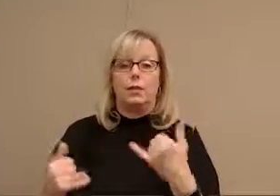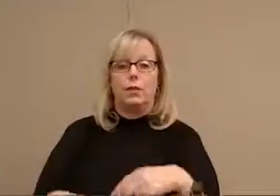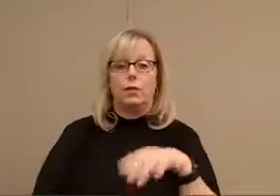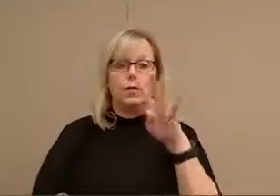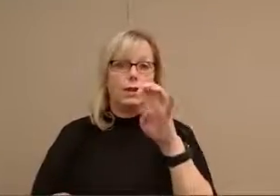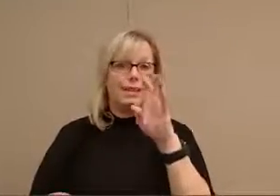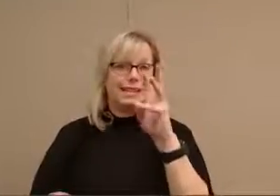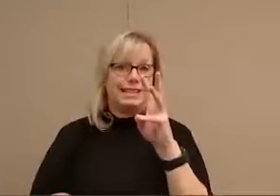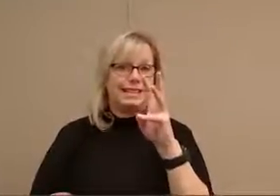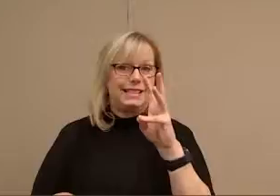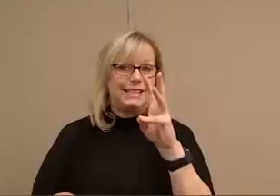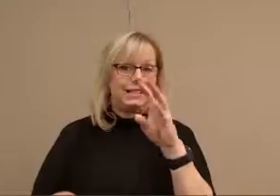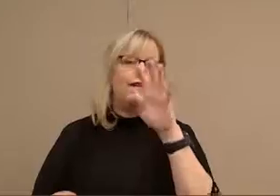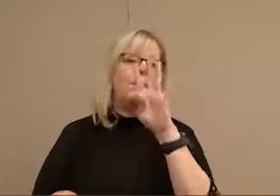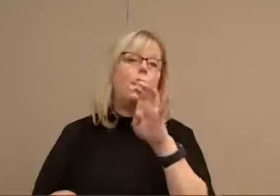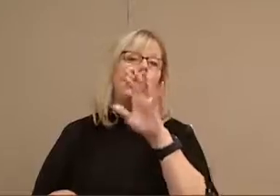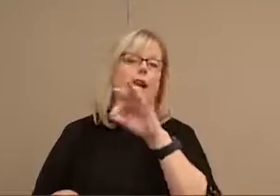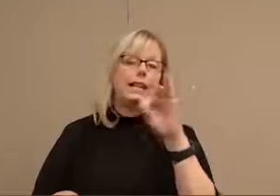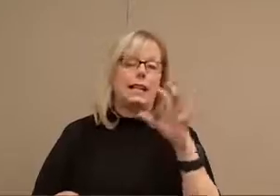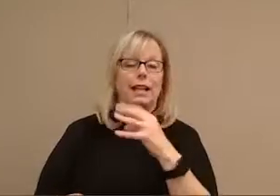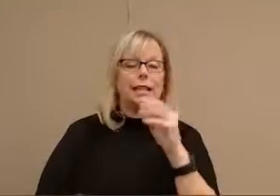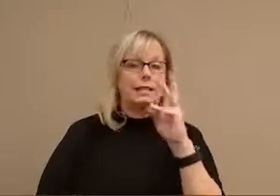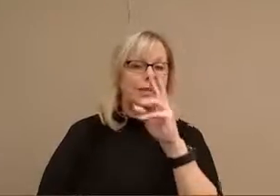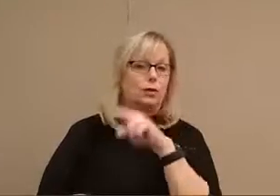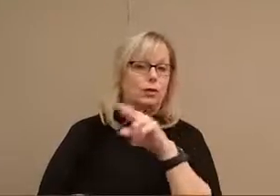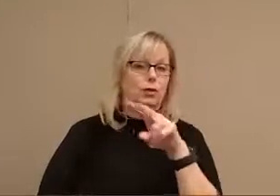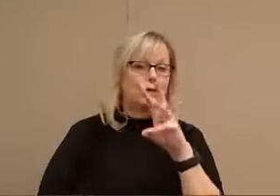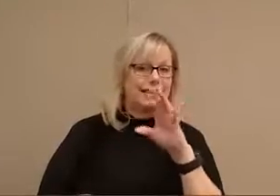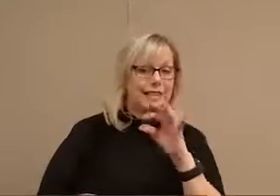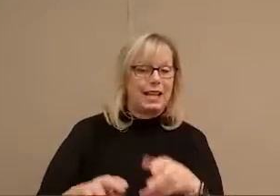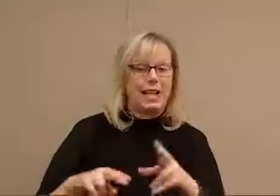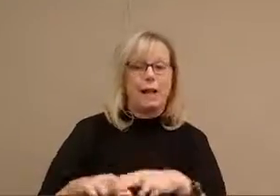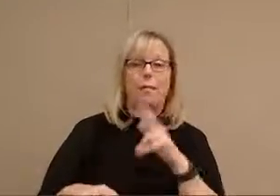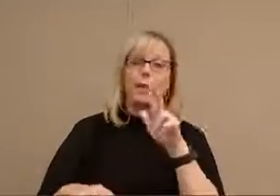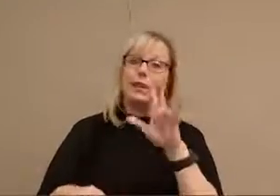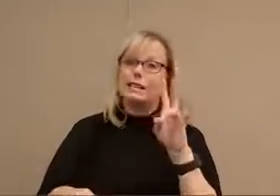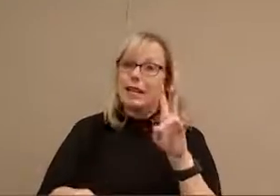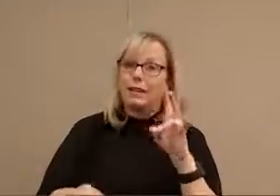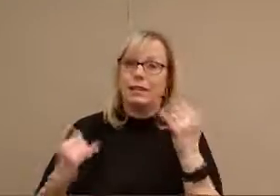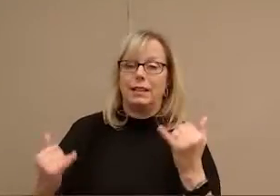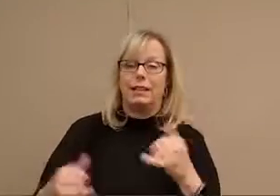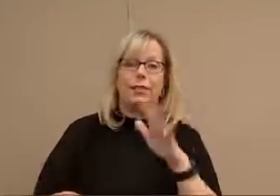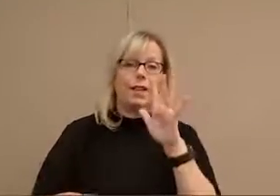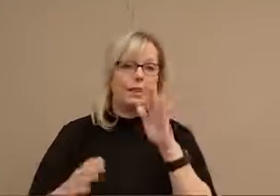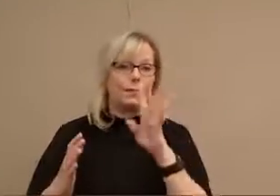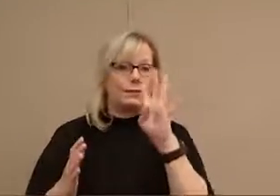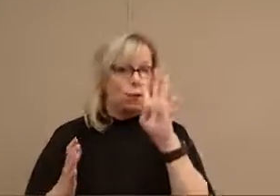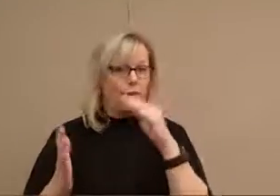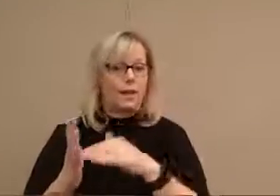to 499. 62269 up 37 to